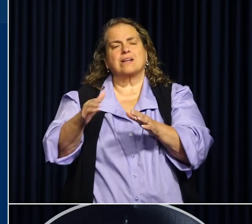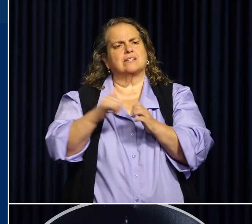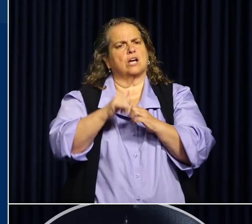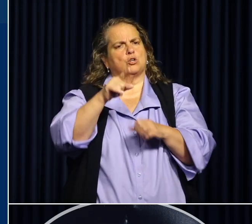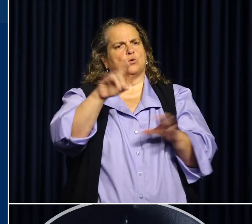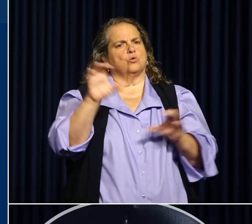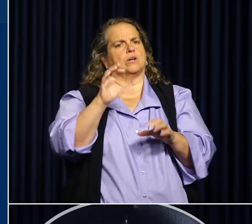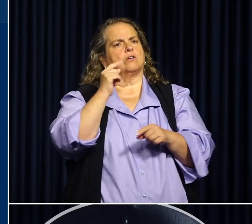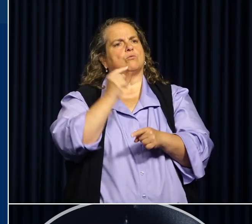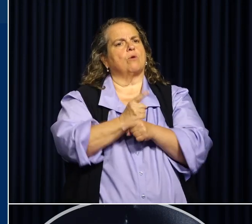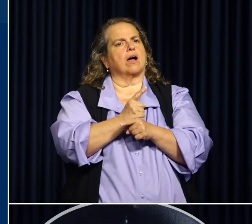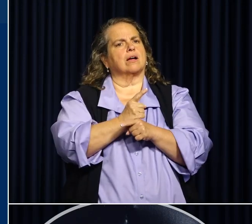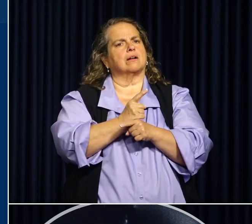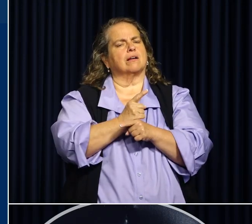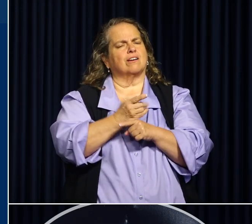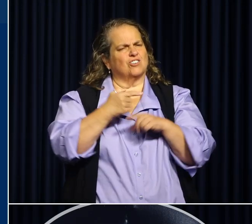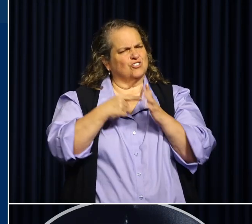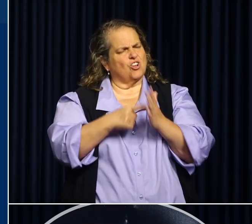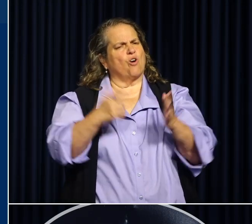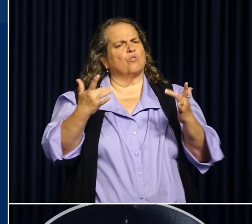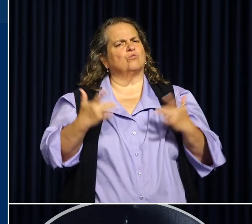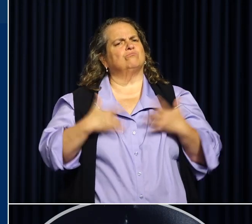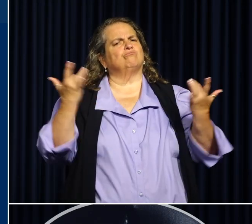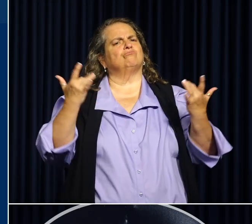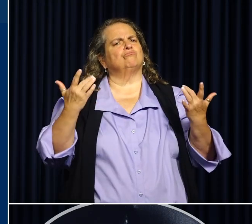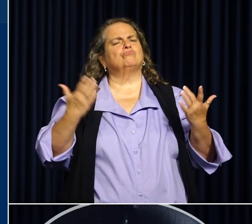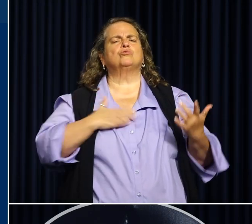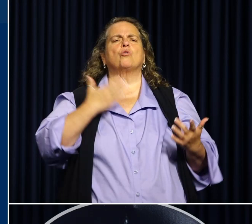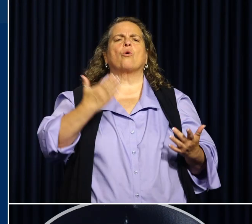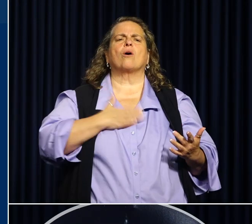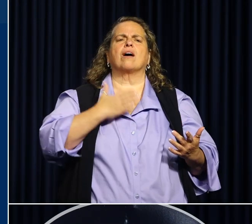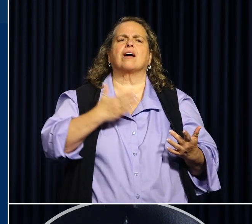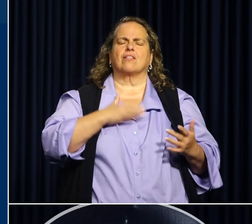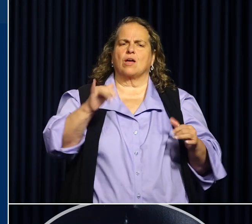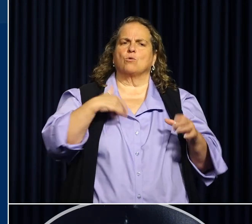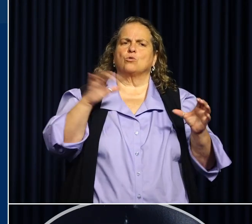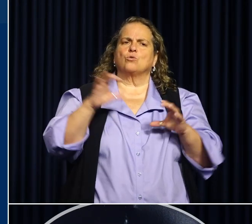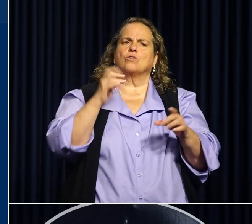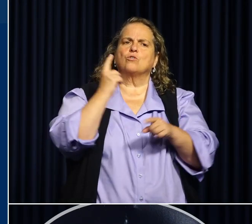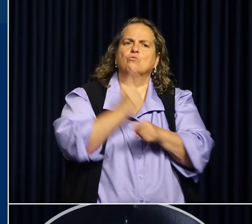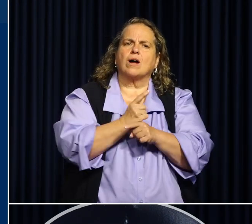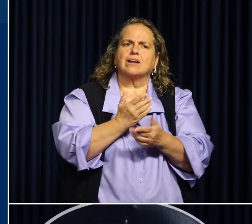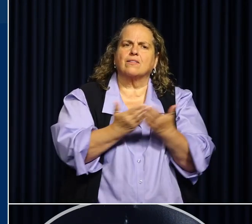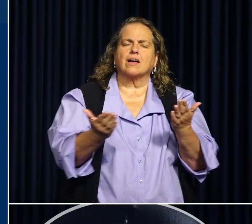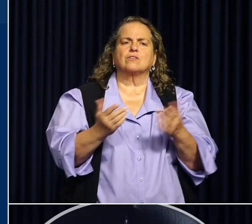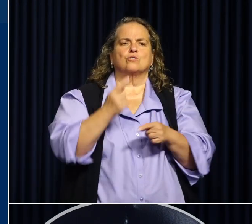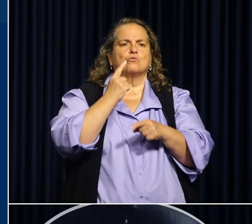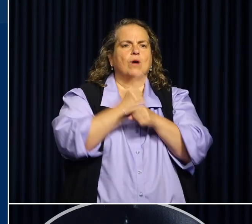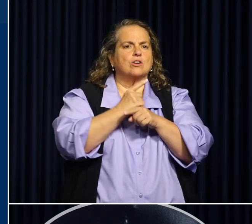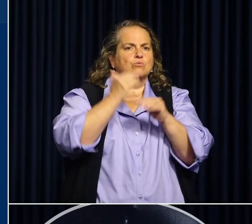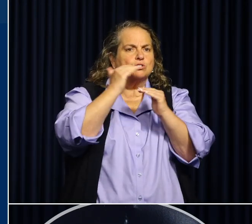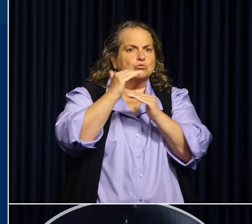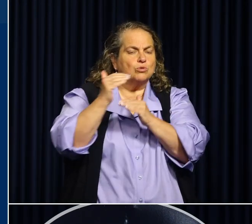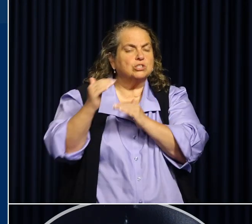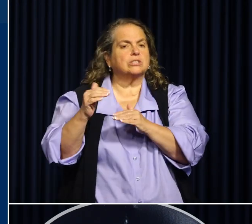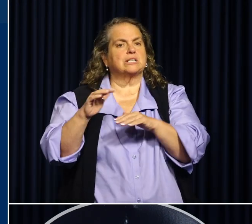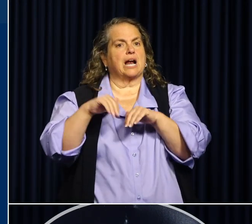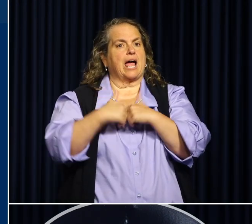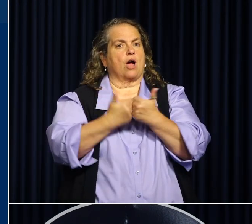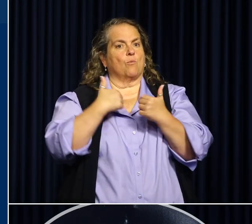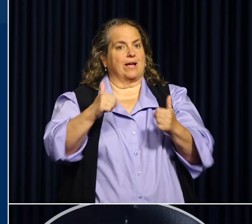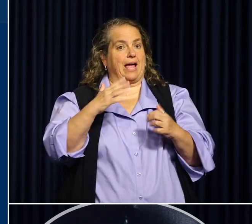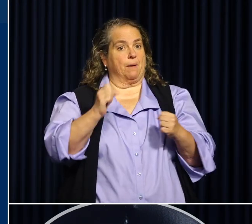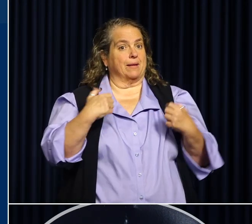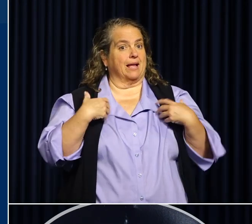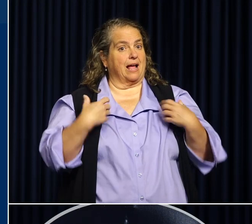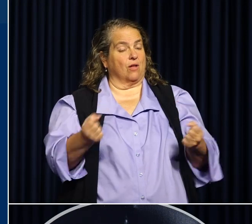some joy out of doing the right things, following the right restrictions in a way that will help us be